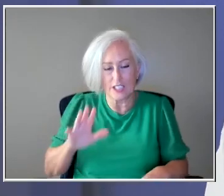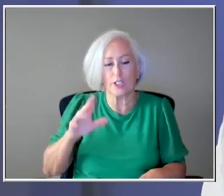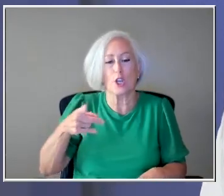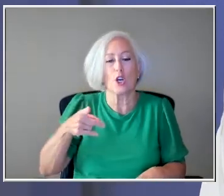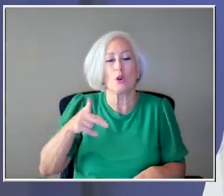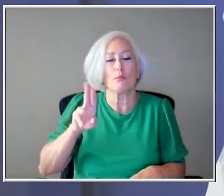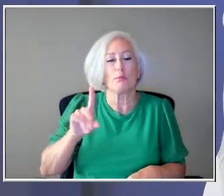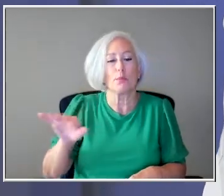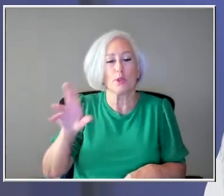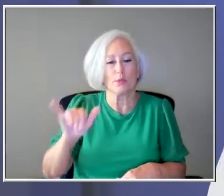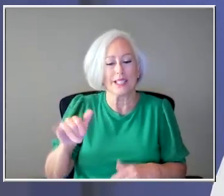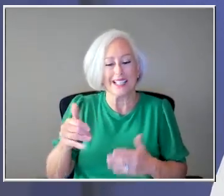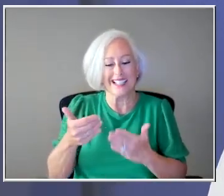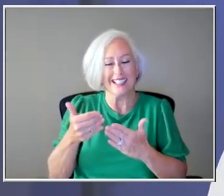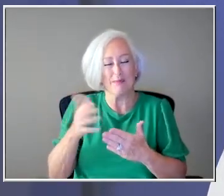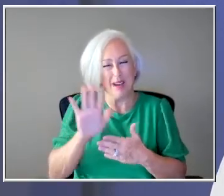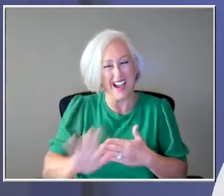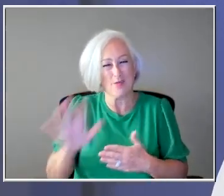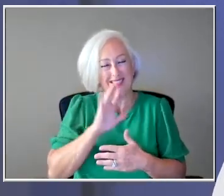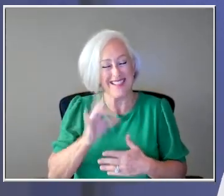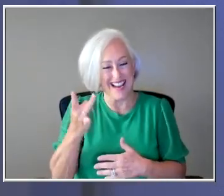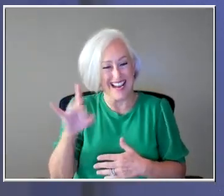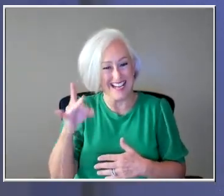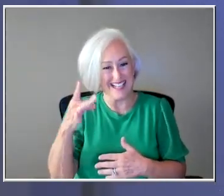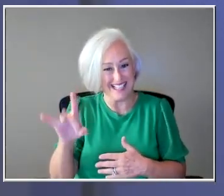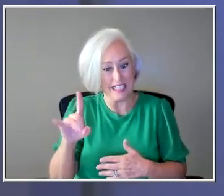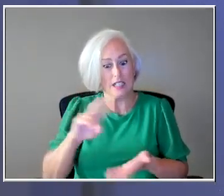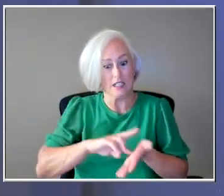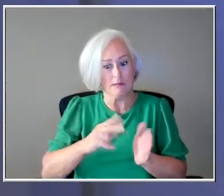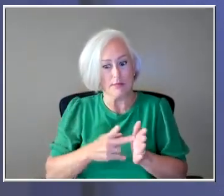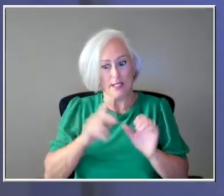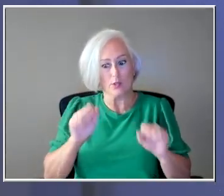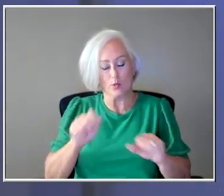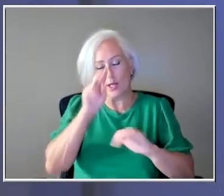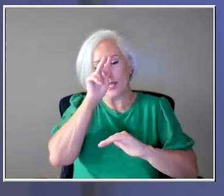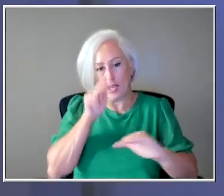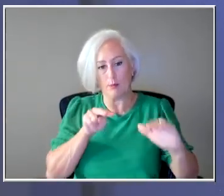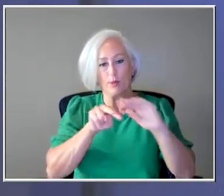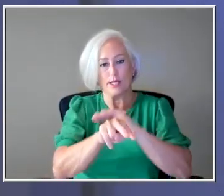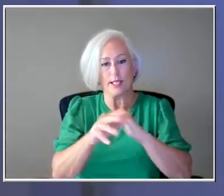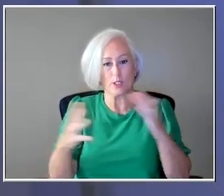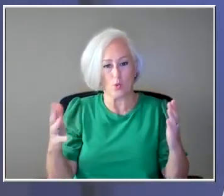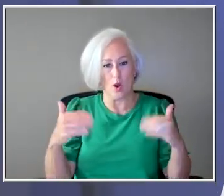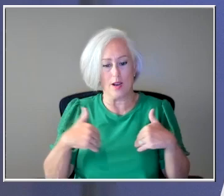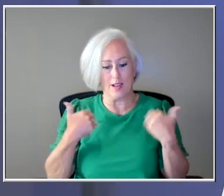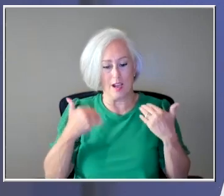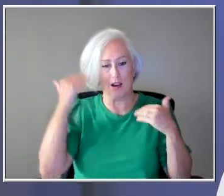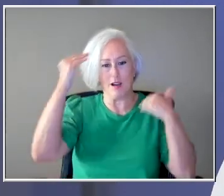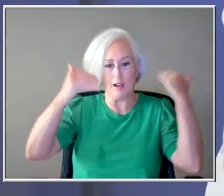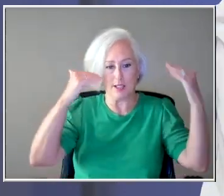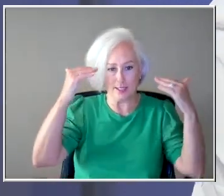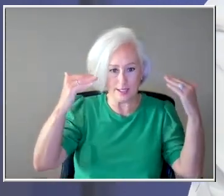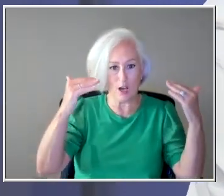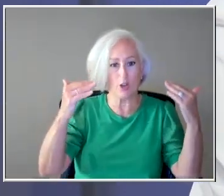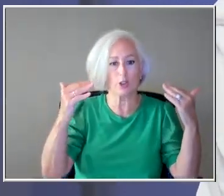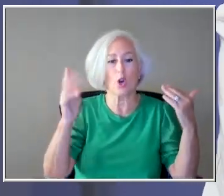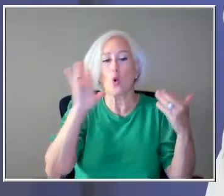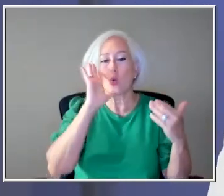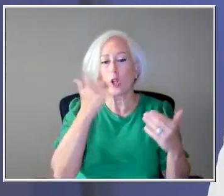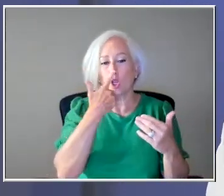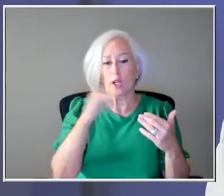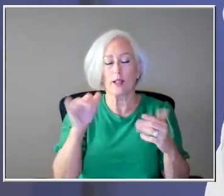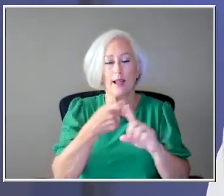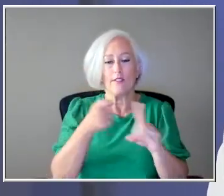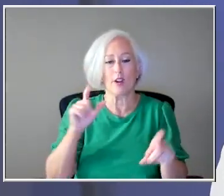it tends to be predictive of what young adulthood and early adulthood is going to be like from a lipid